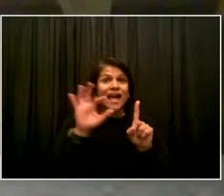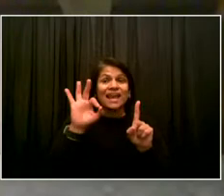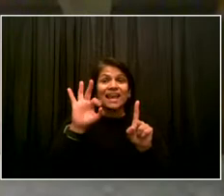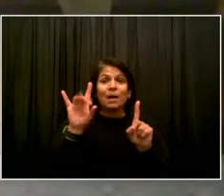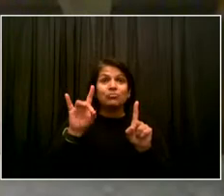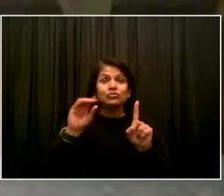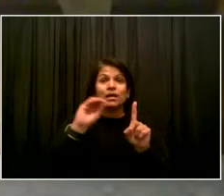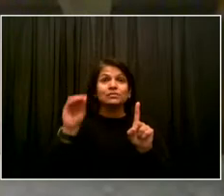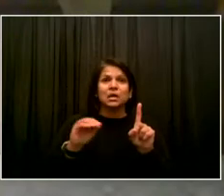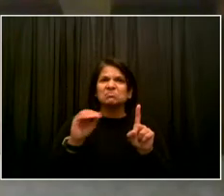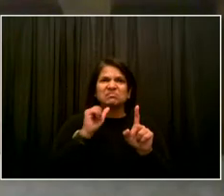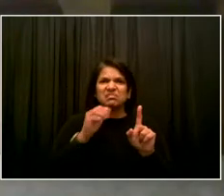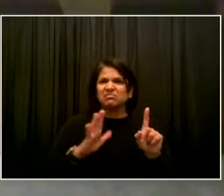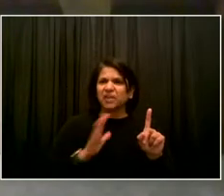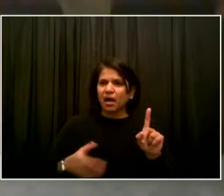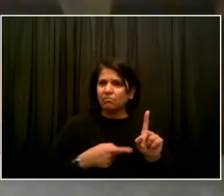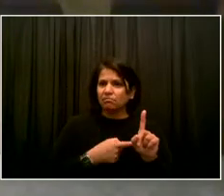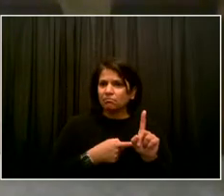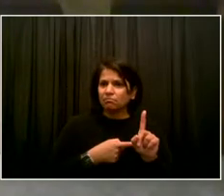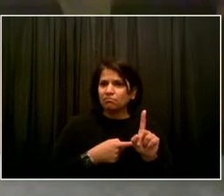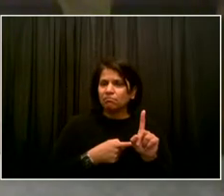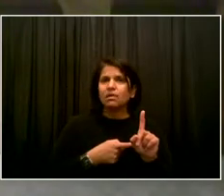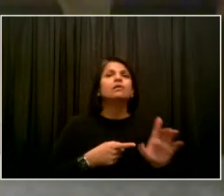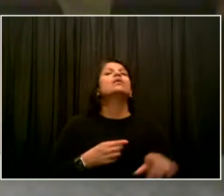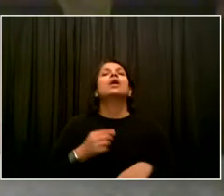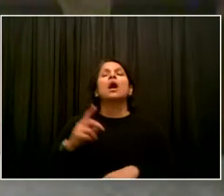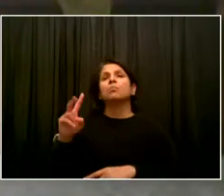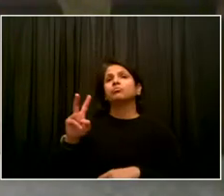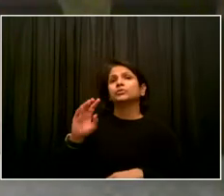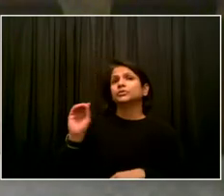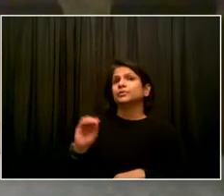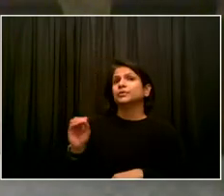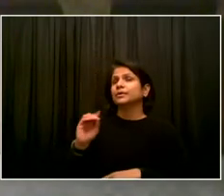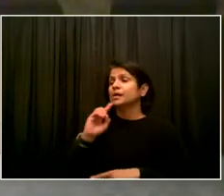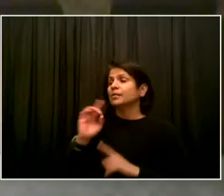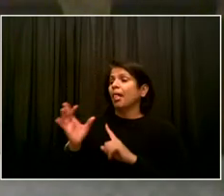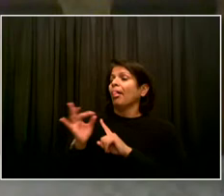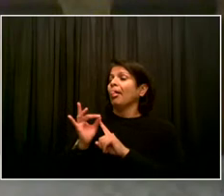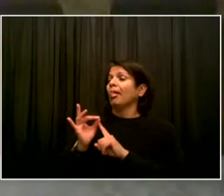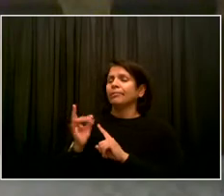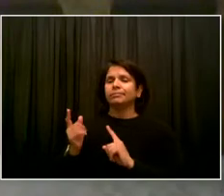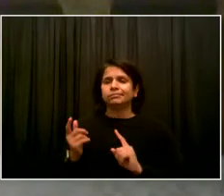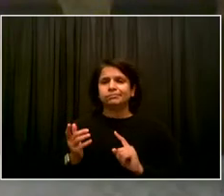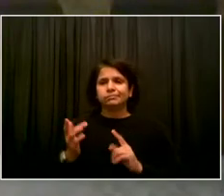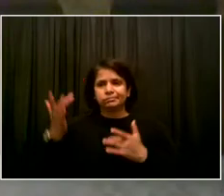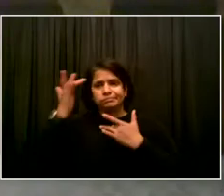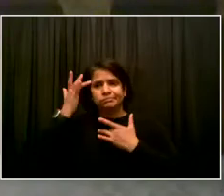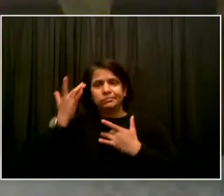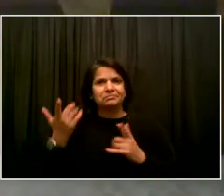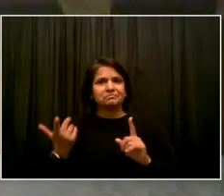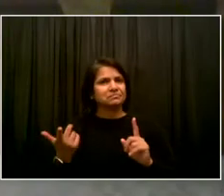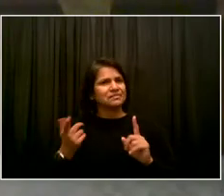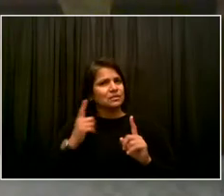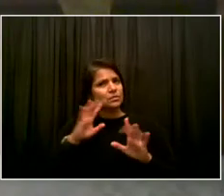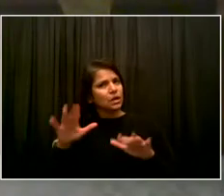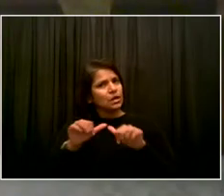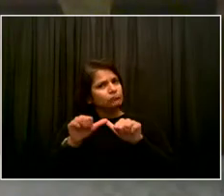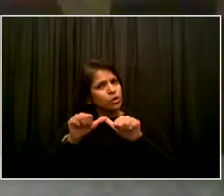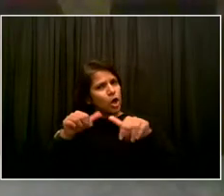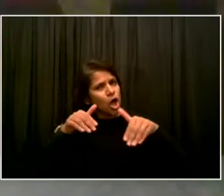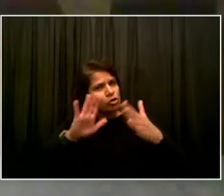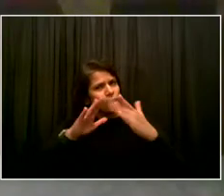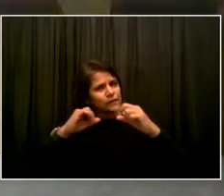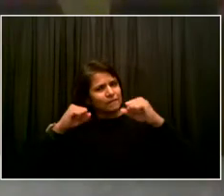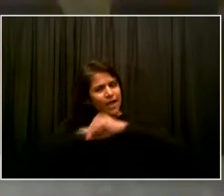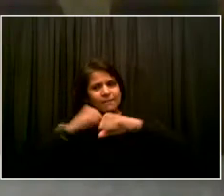cases. We fight fear with that. That's what this mayor has done, and we will continue. Now, does that mean we should let down